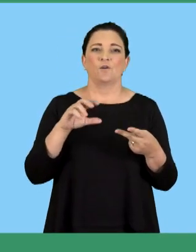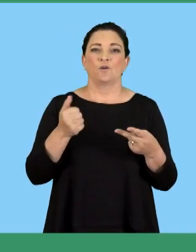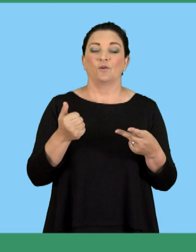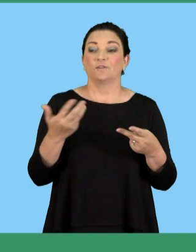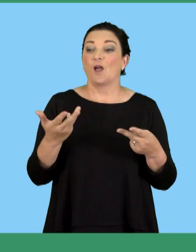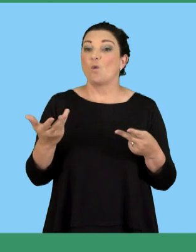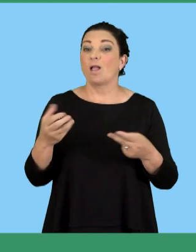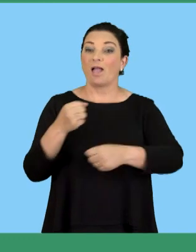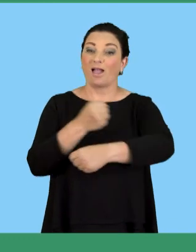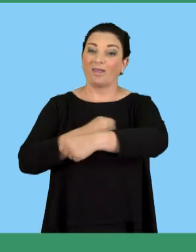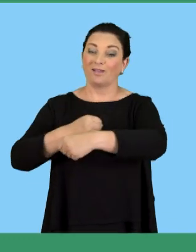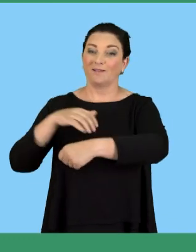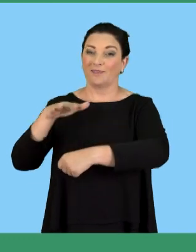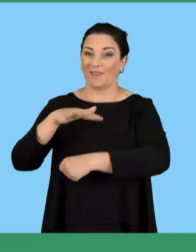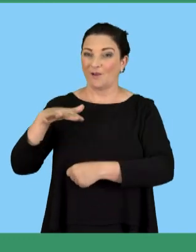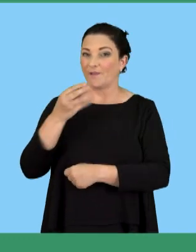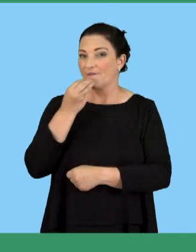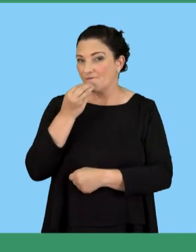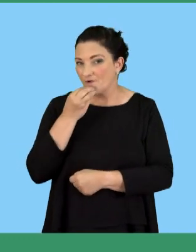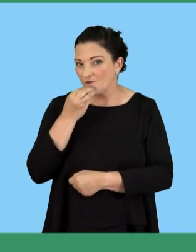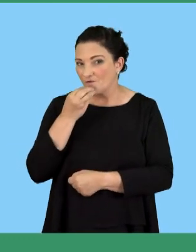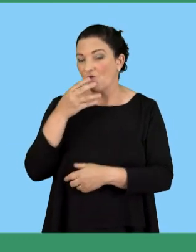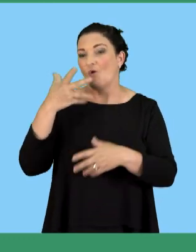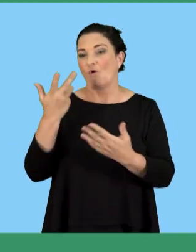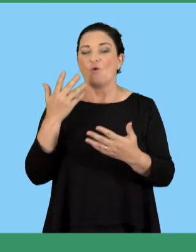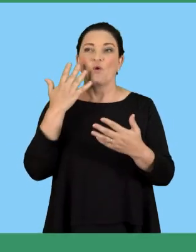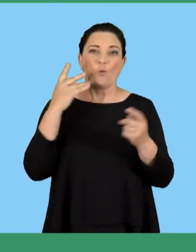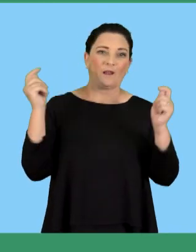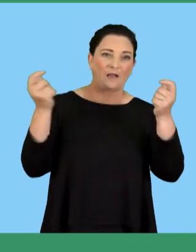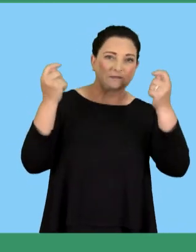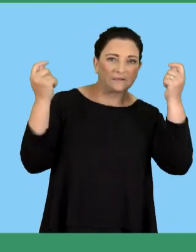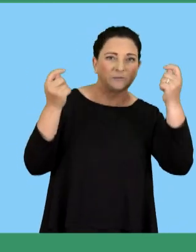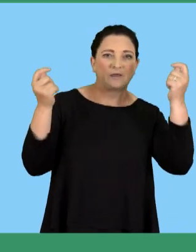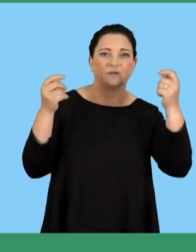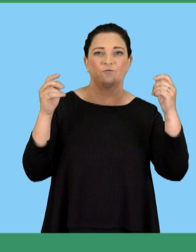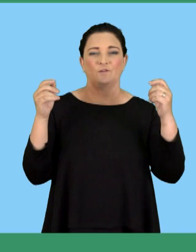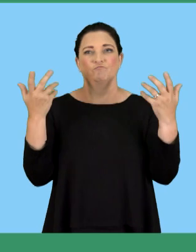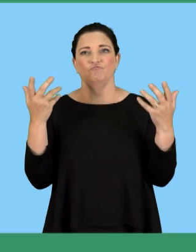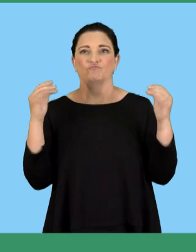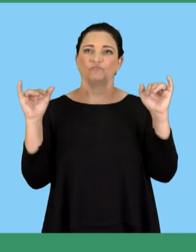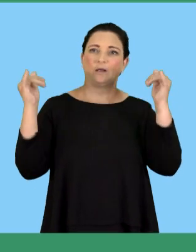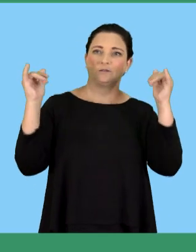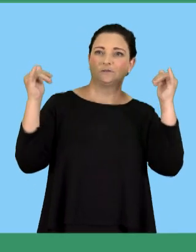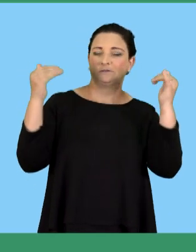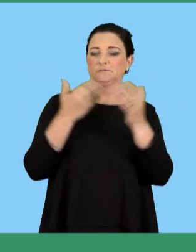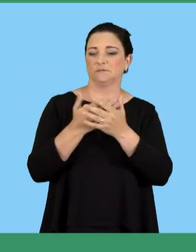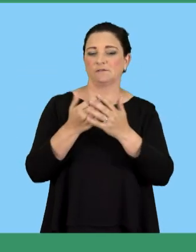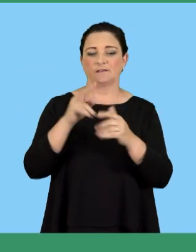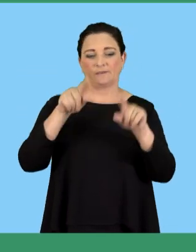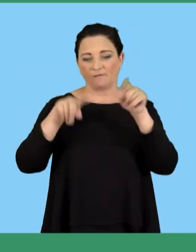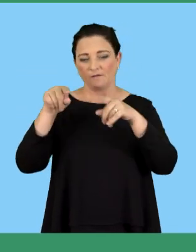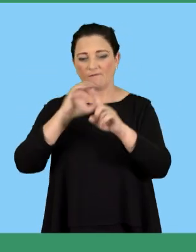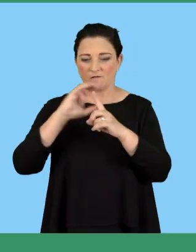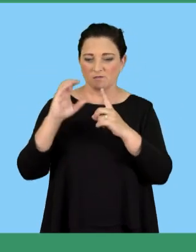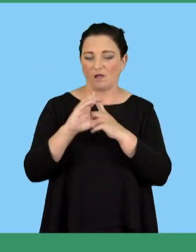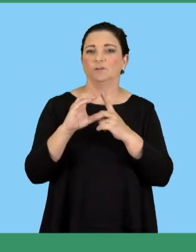map. The lesson was structured in this way. We dealt with now the human rights in the workplace. Remember, we have 6 human rights, and then